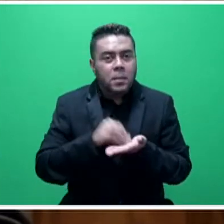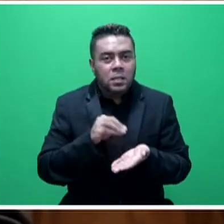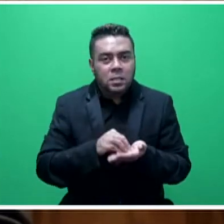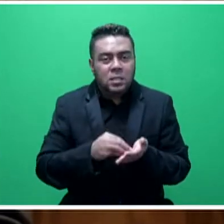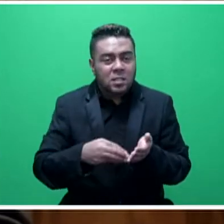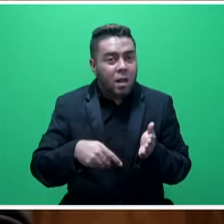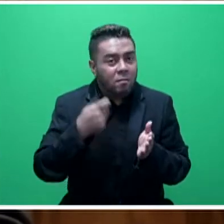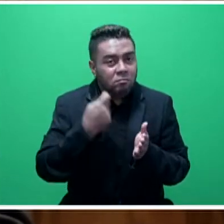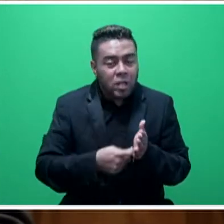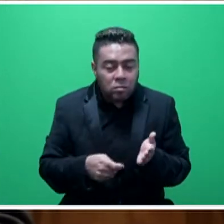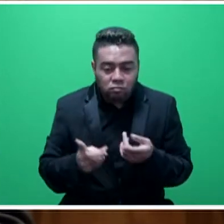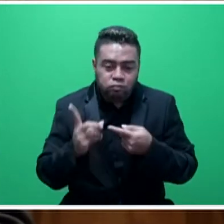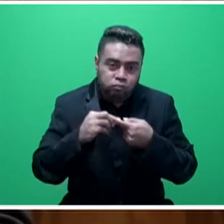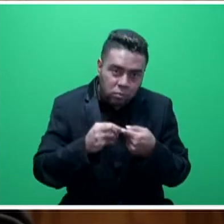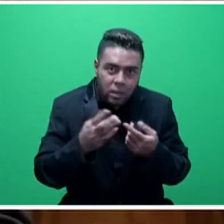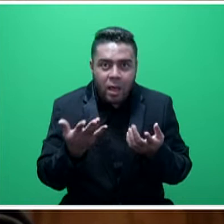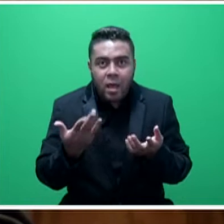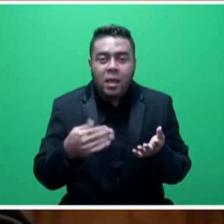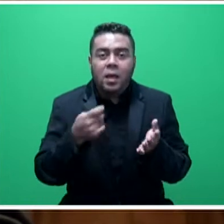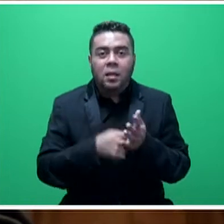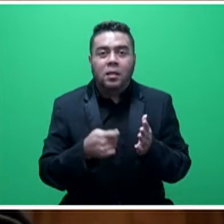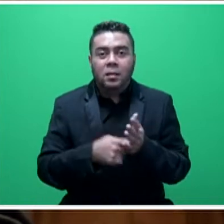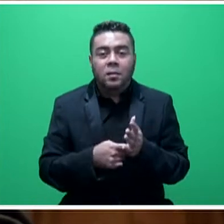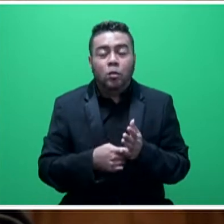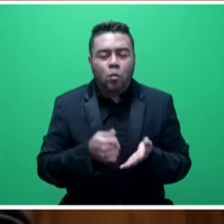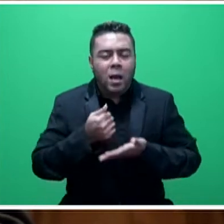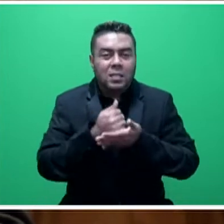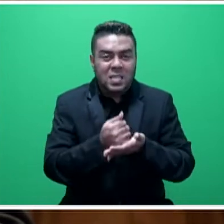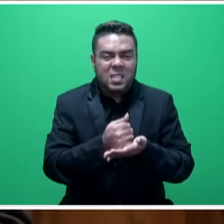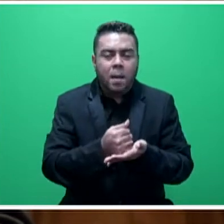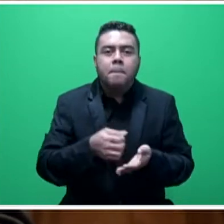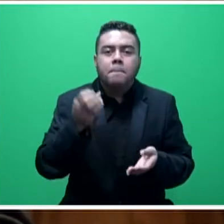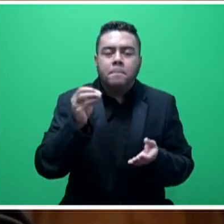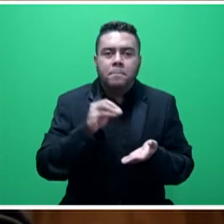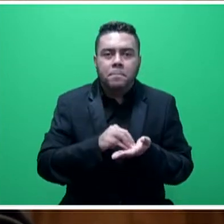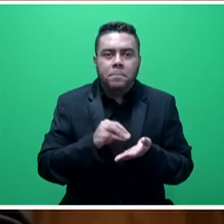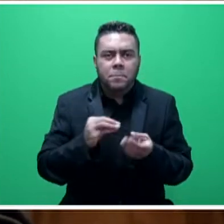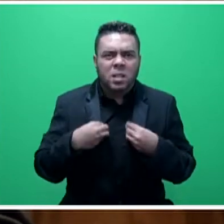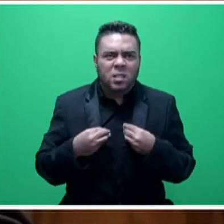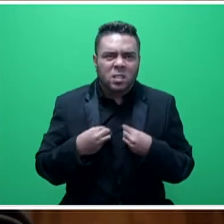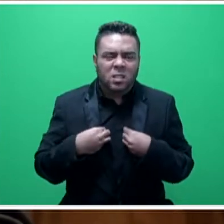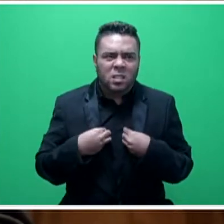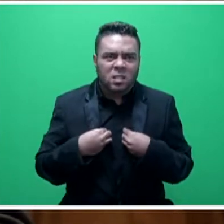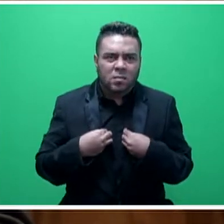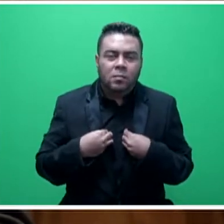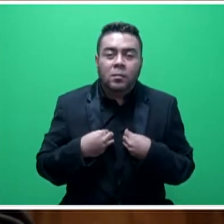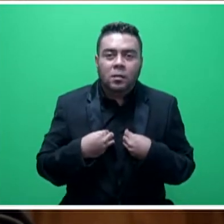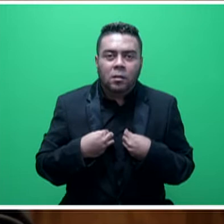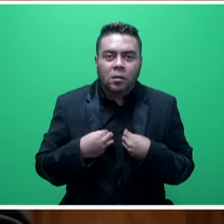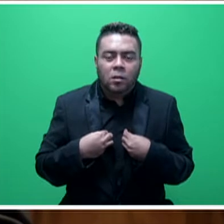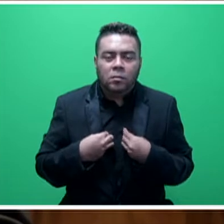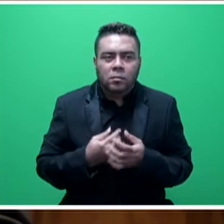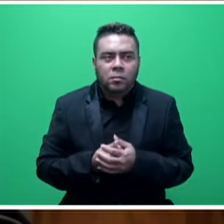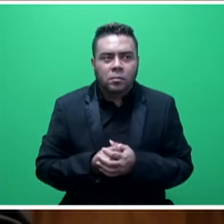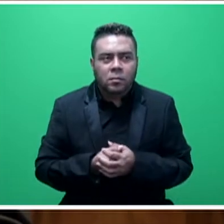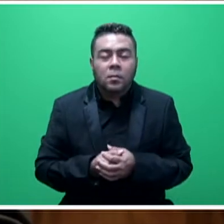flexible payment arrangements and targeted tax incentives to assist business cash flows to soften the impact of COVID-19.